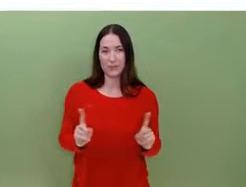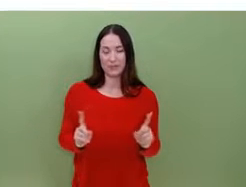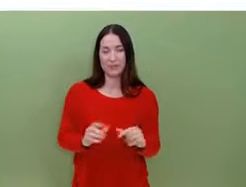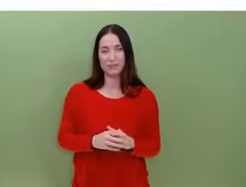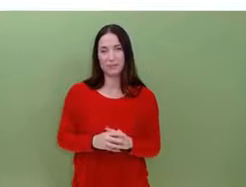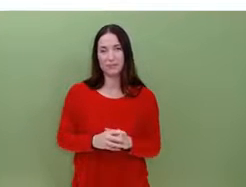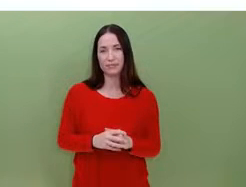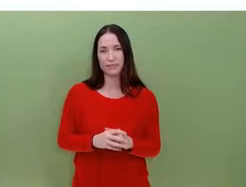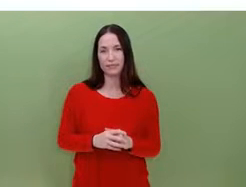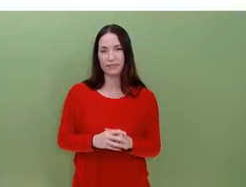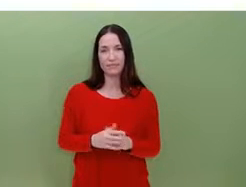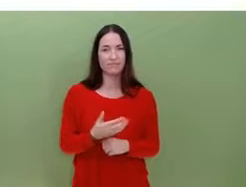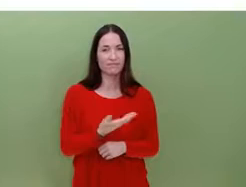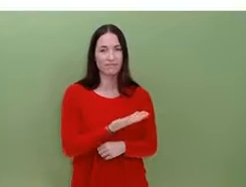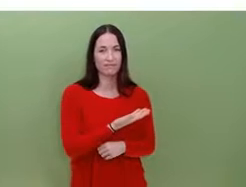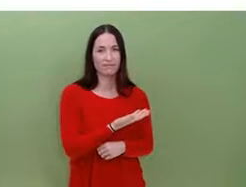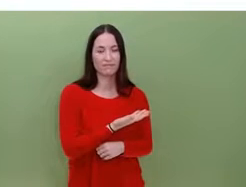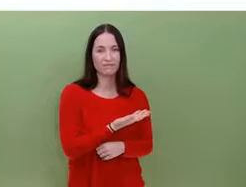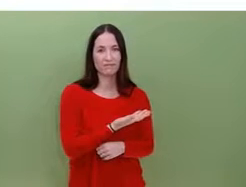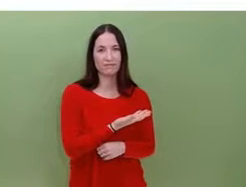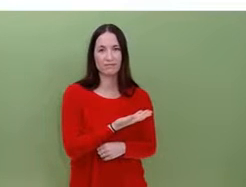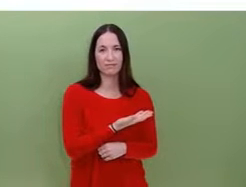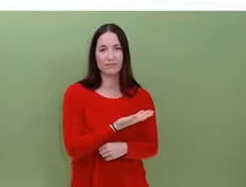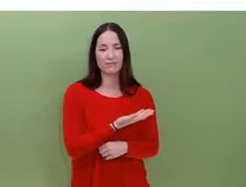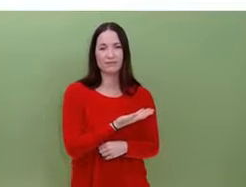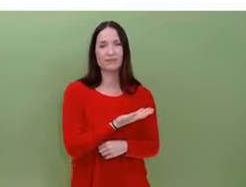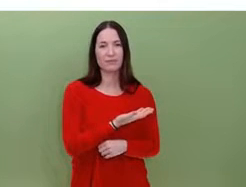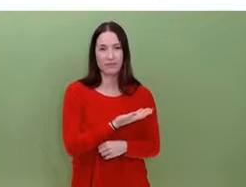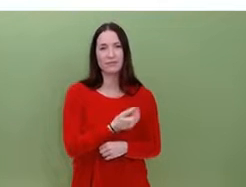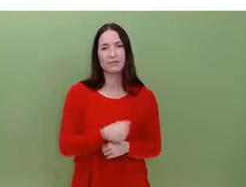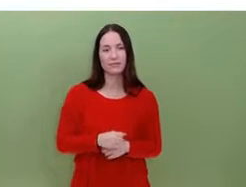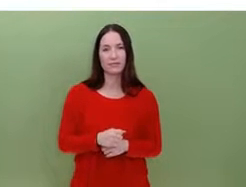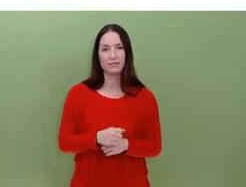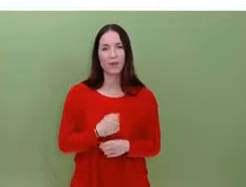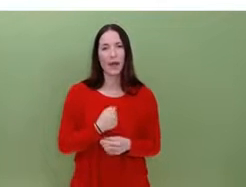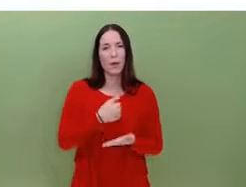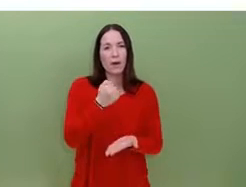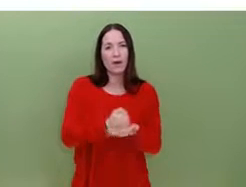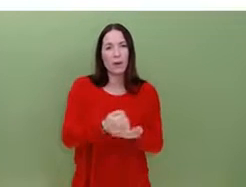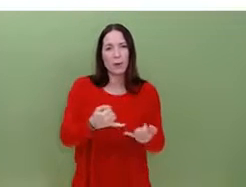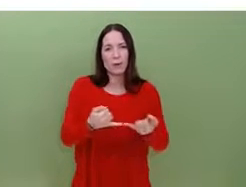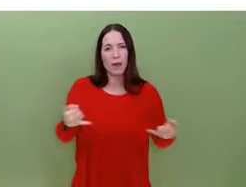This is the bottom line. This is the best available data.